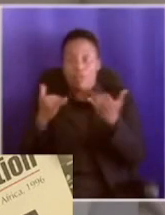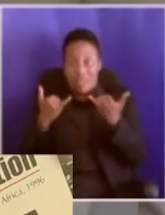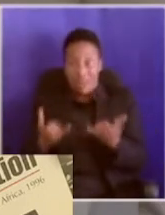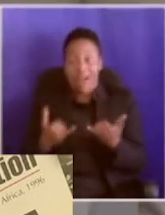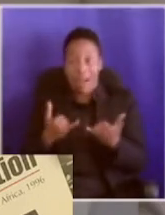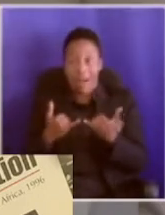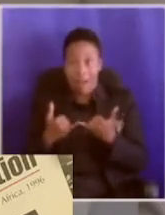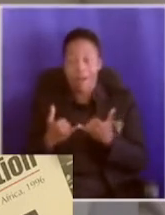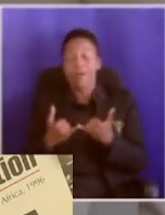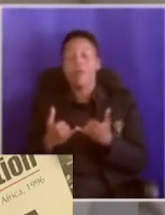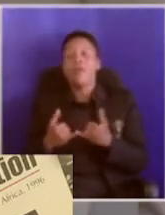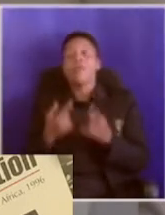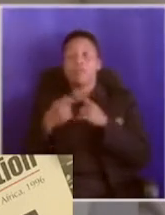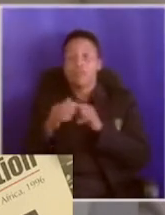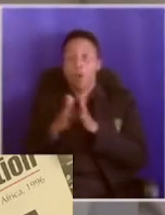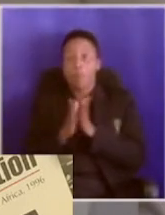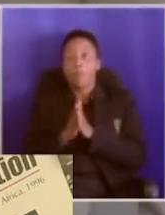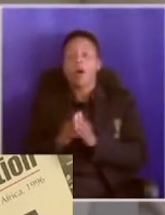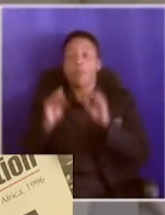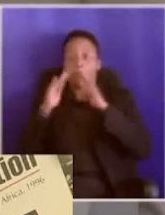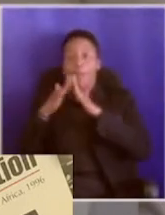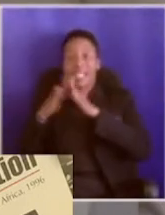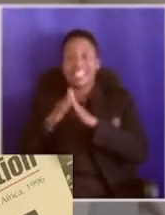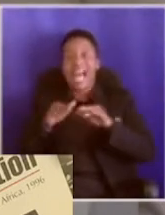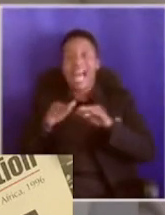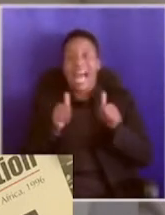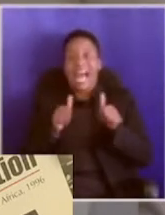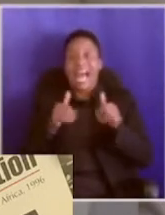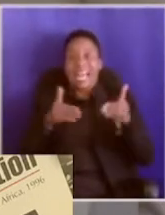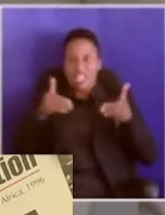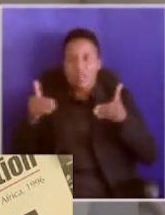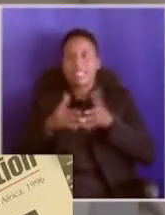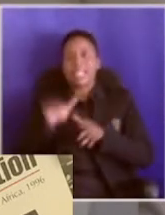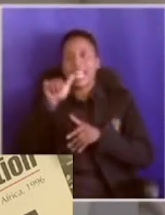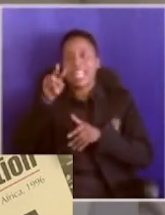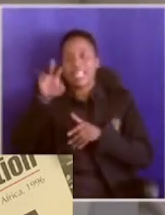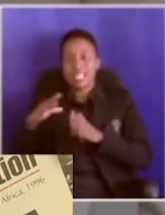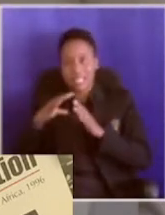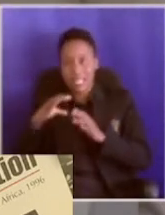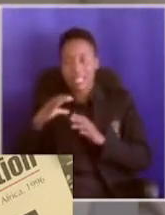apartheid-style property arrangements that the ANC continues to protect. Thank you, Chairperson.